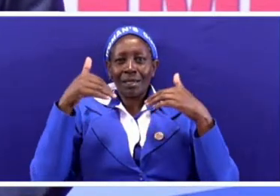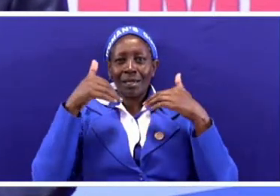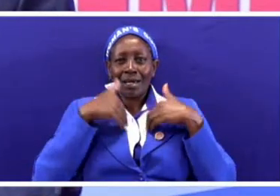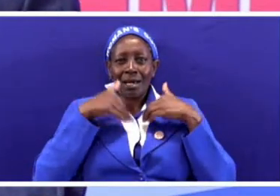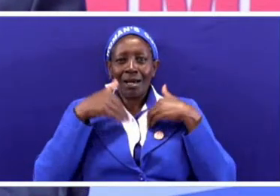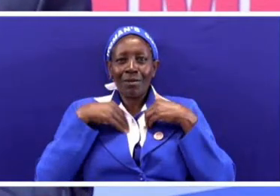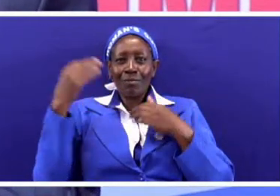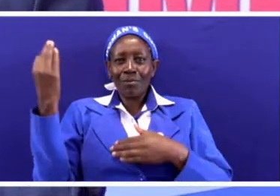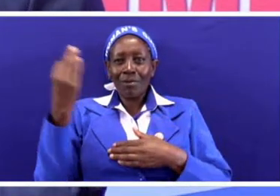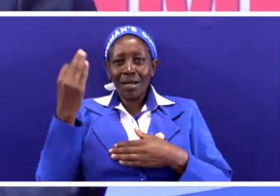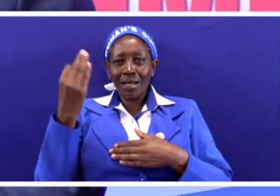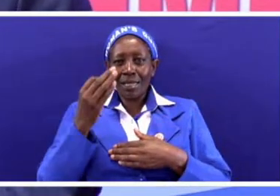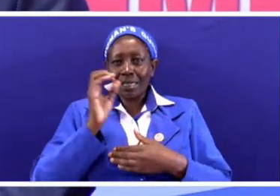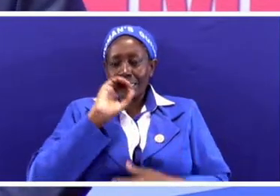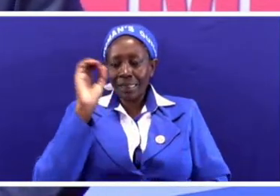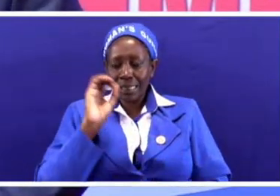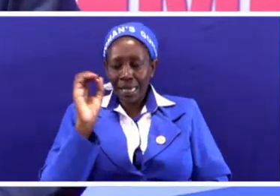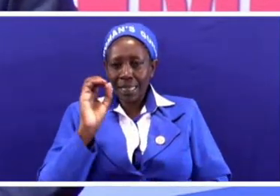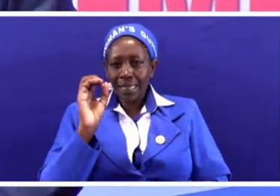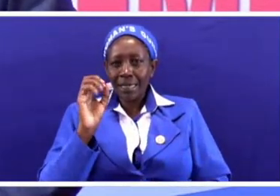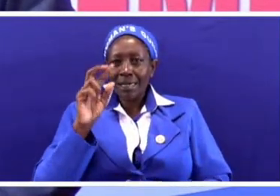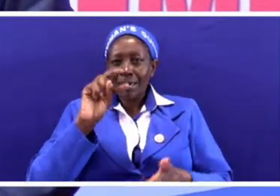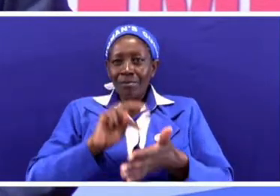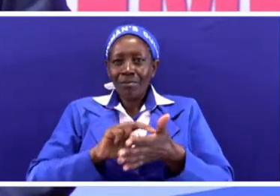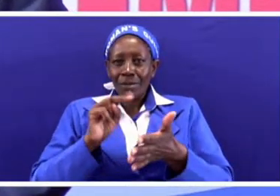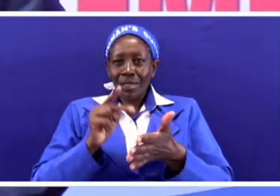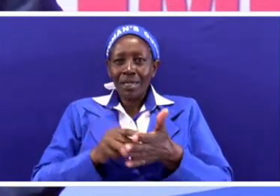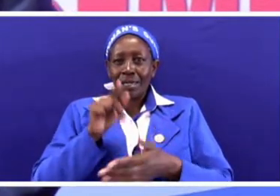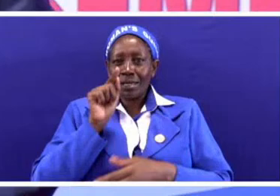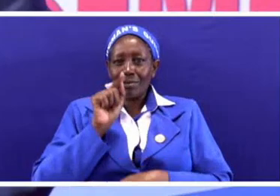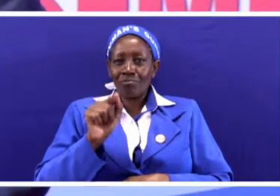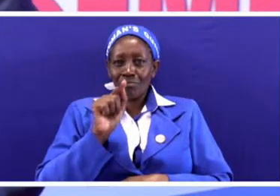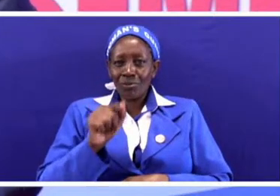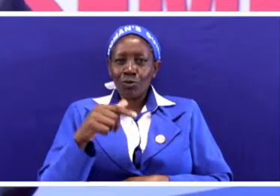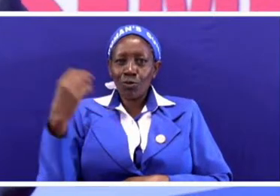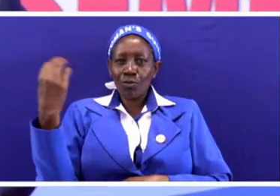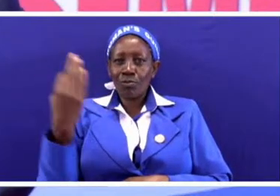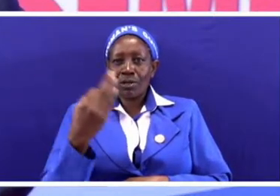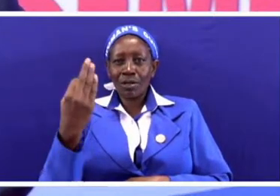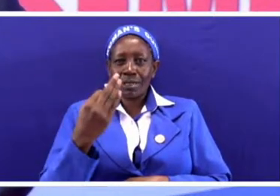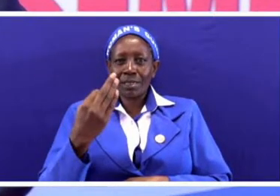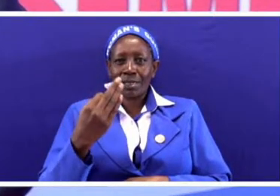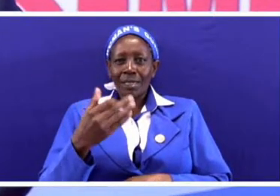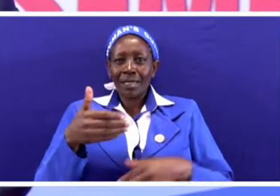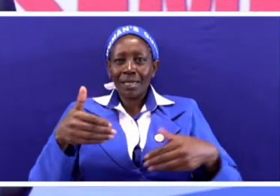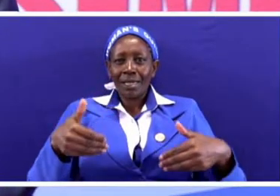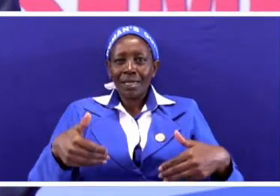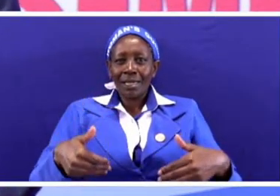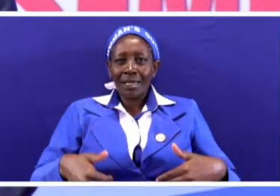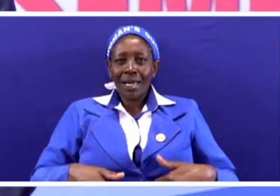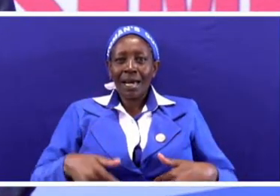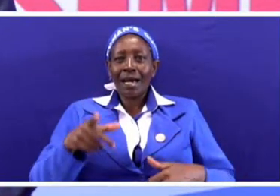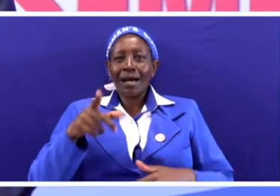You are the one to preach. And therefore, a very young man from high school,